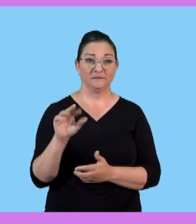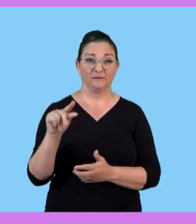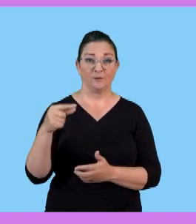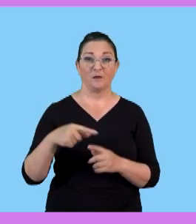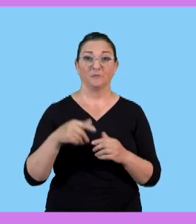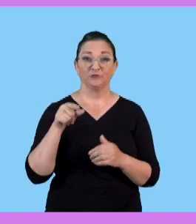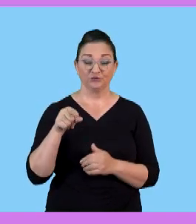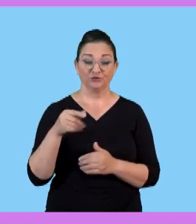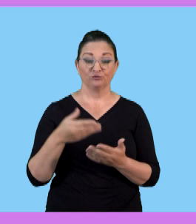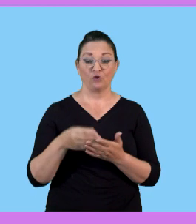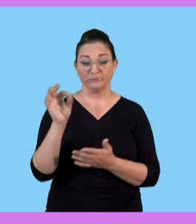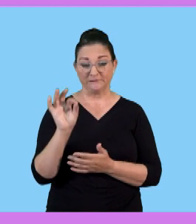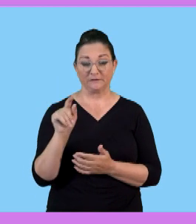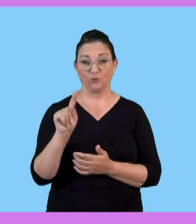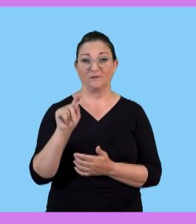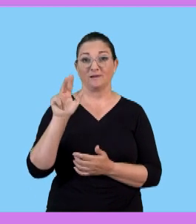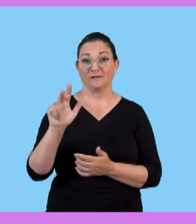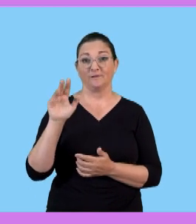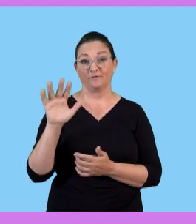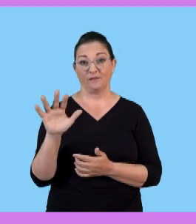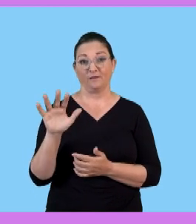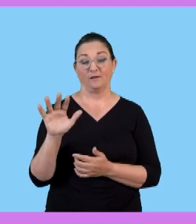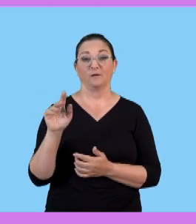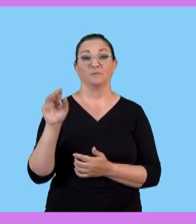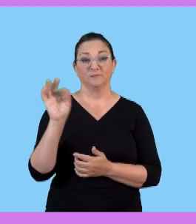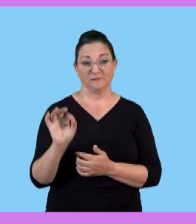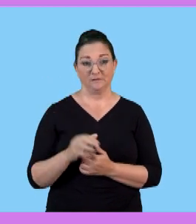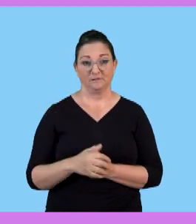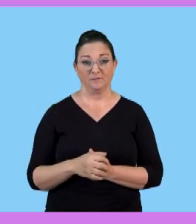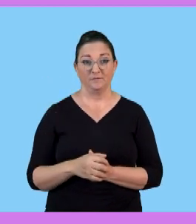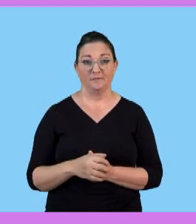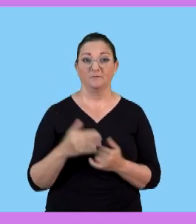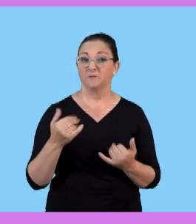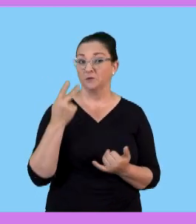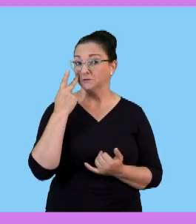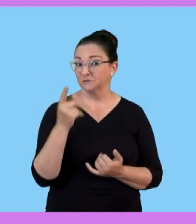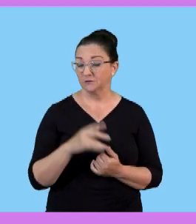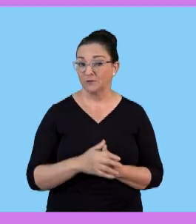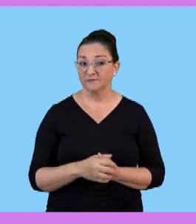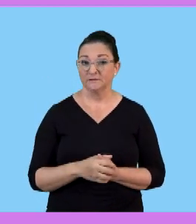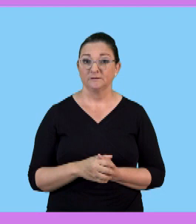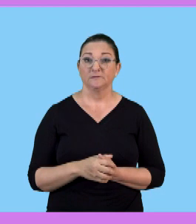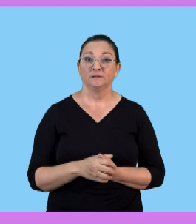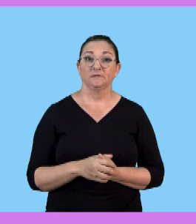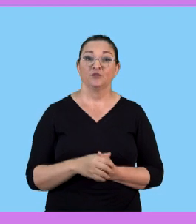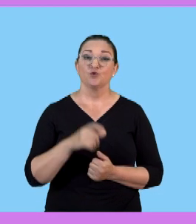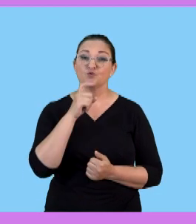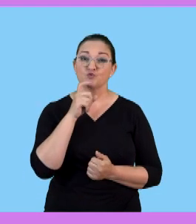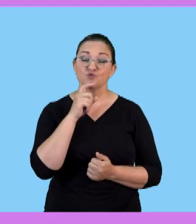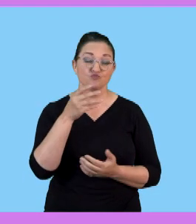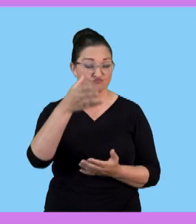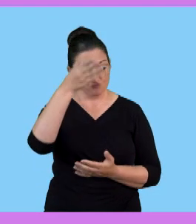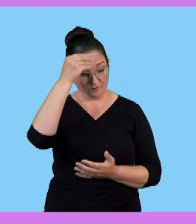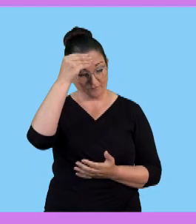she falls on the 85th percentile. Right? Let's see what we want to know. Right? It